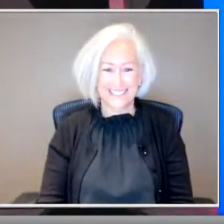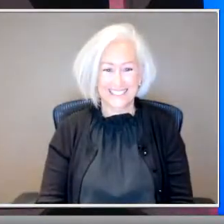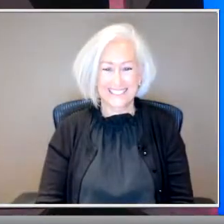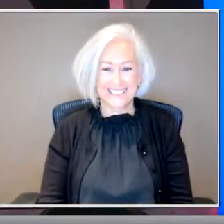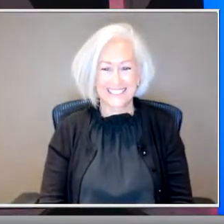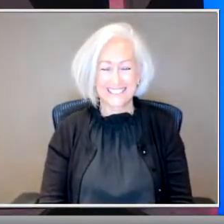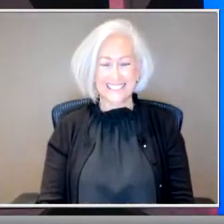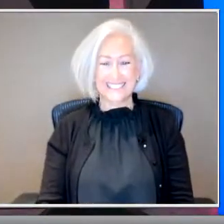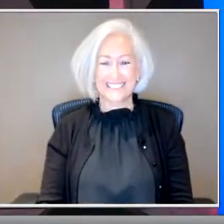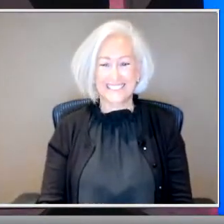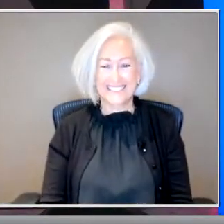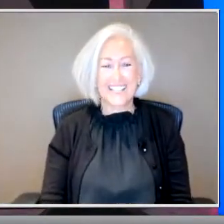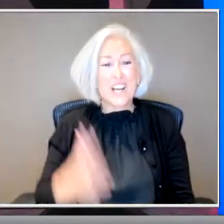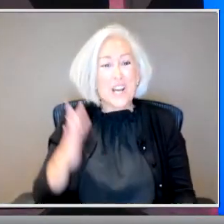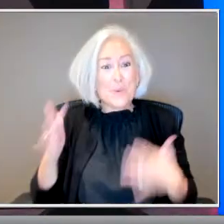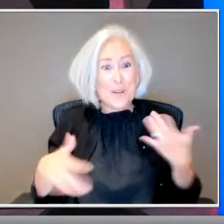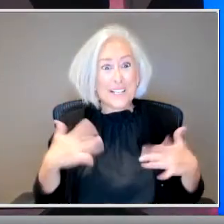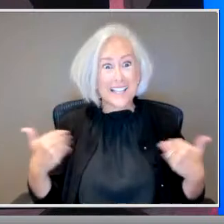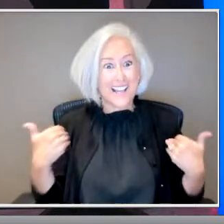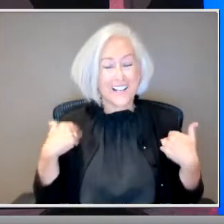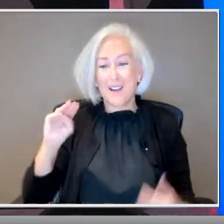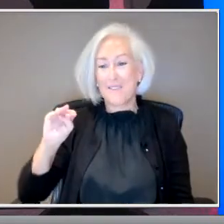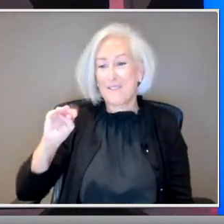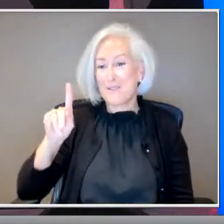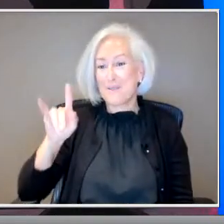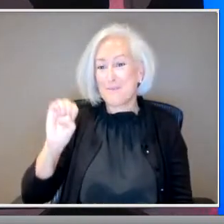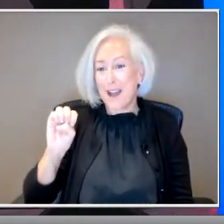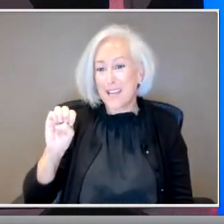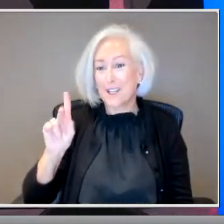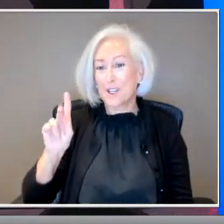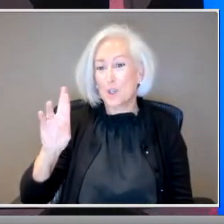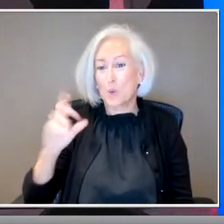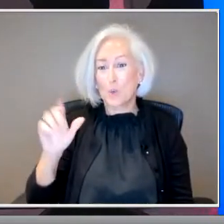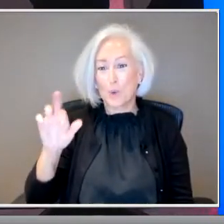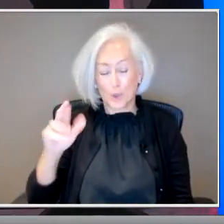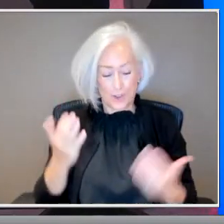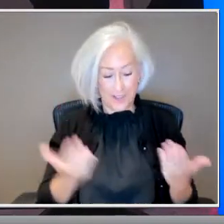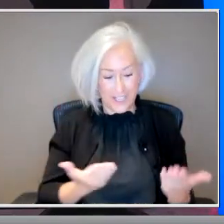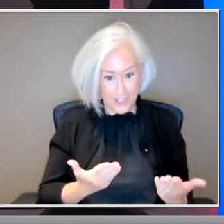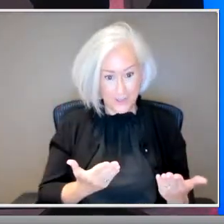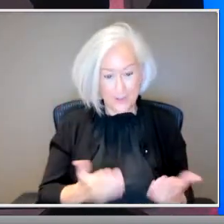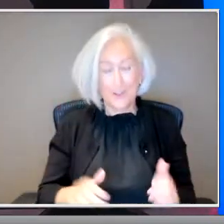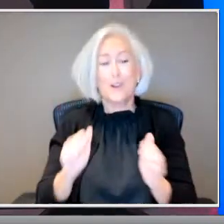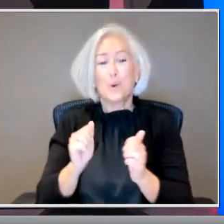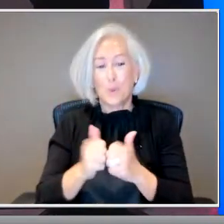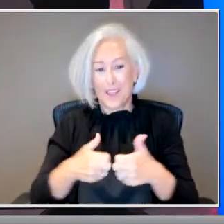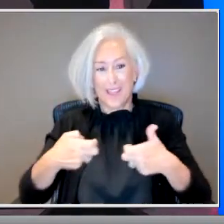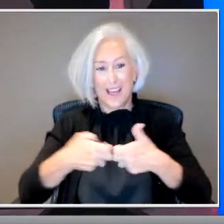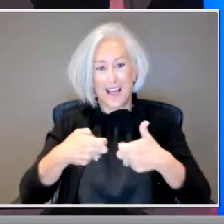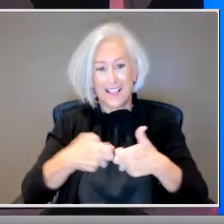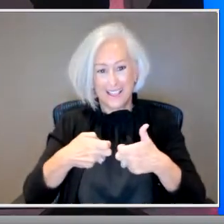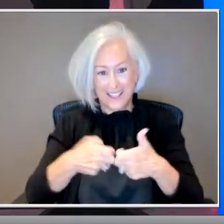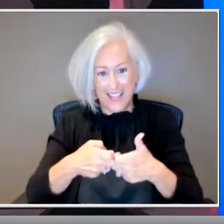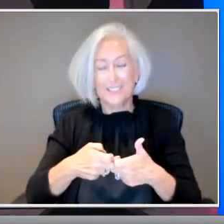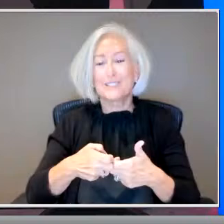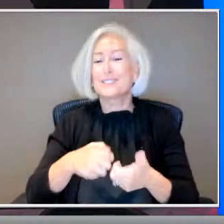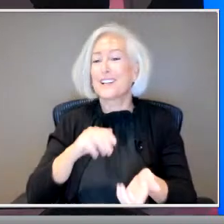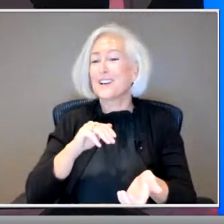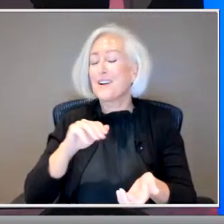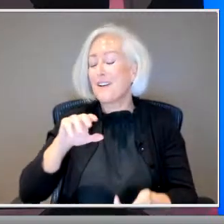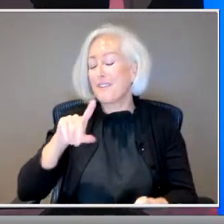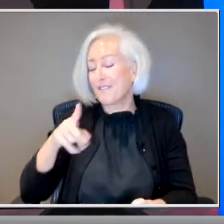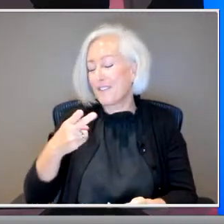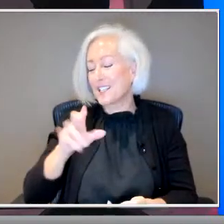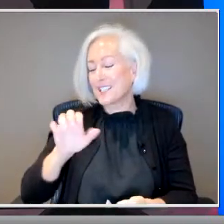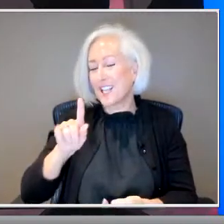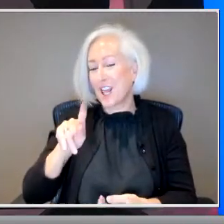We are so excited to have Mike Kruger here with us this morning, along with our electrophysiologist, Dr. Seth Sheldon. We promised Dr. Sheldon we